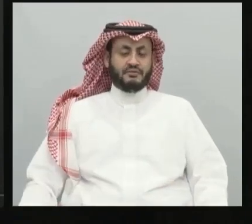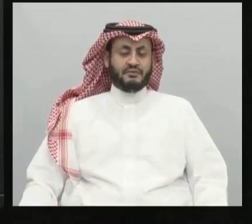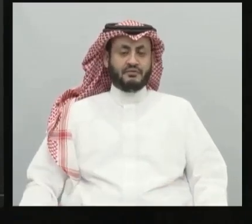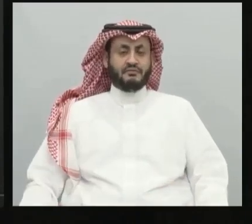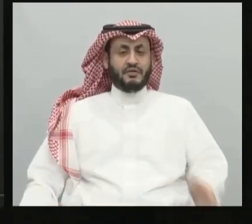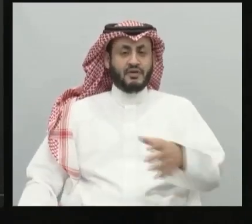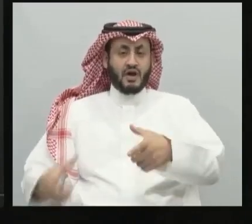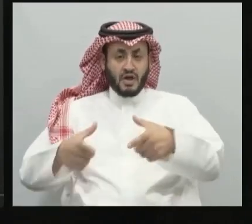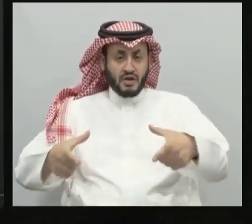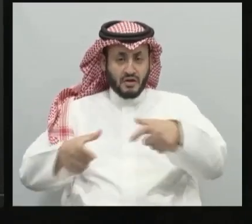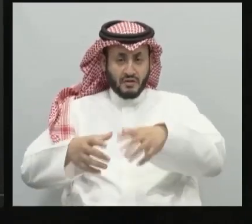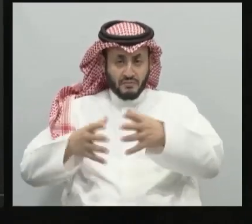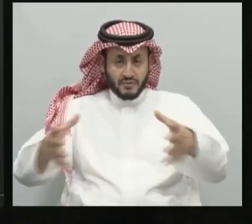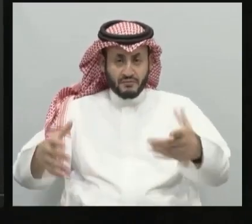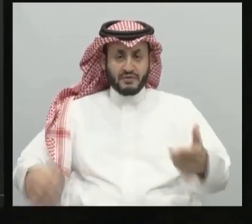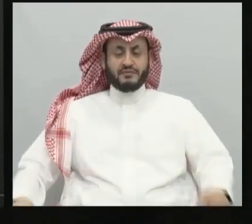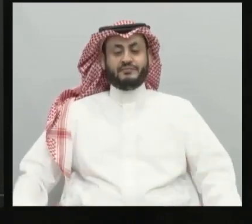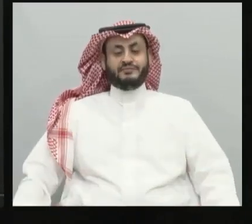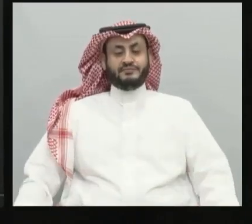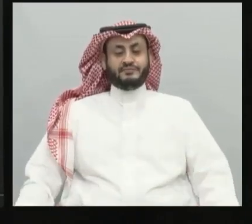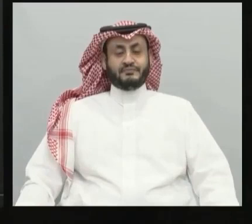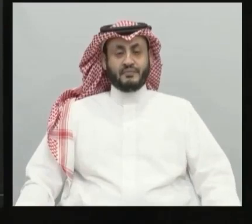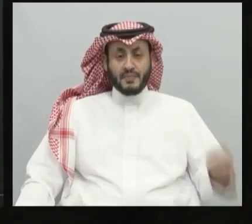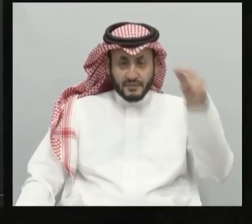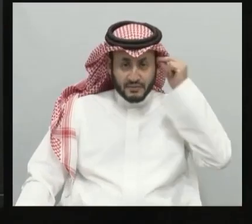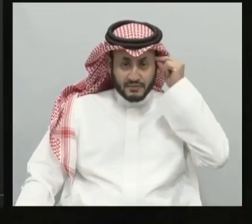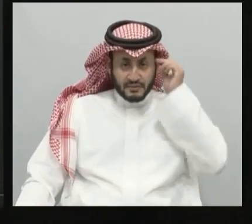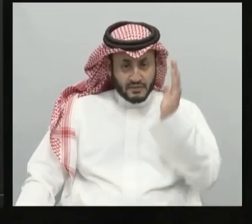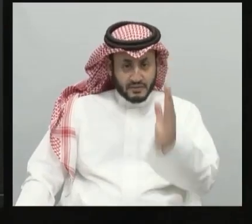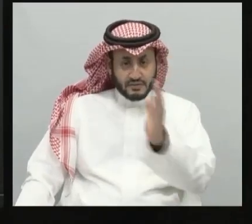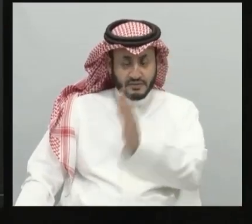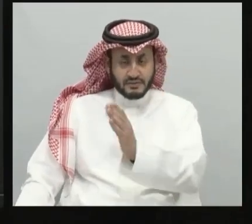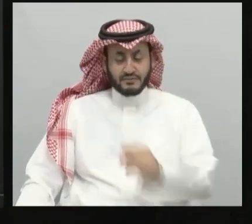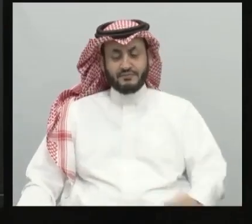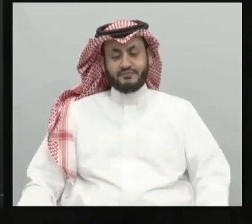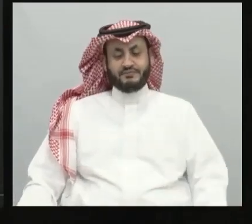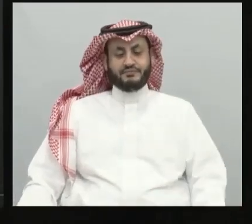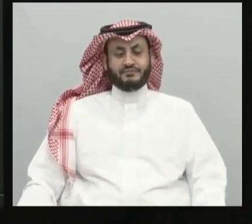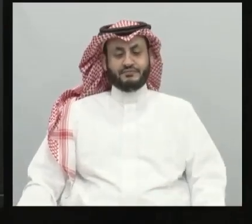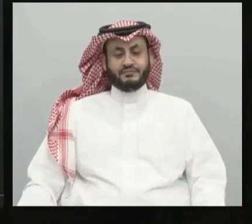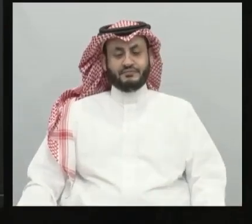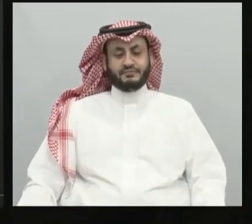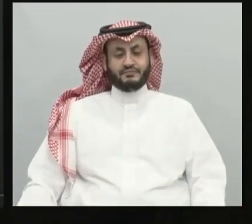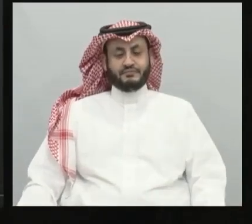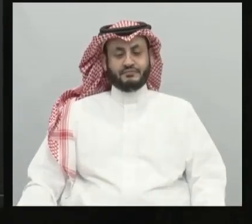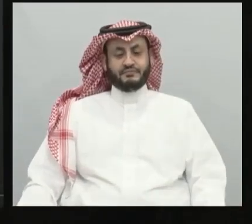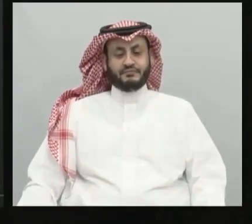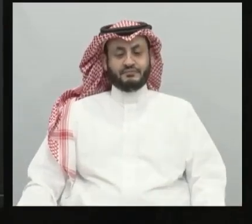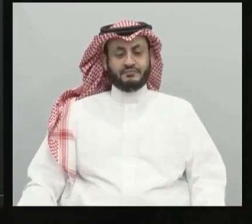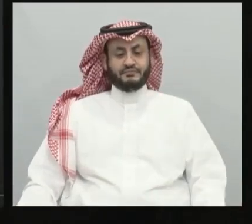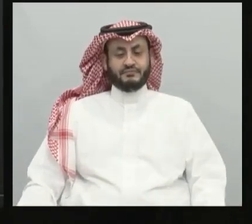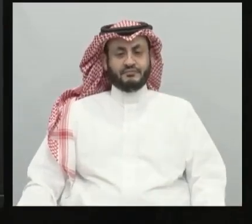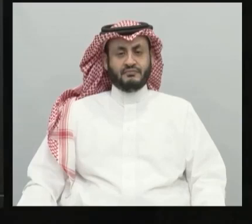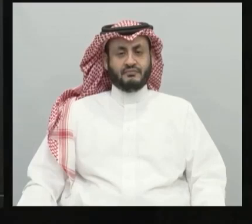Beijing. Okay, how was that? Okay. Let's go to the last